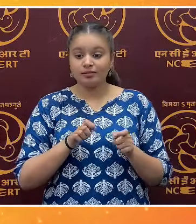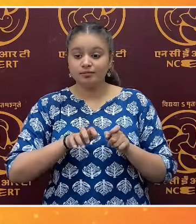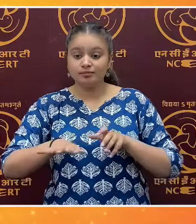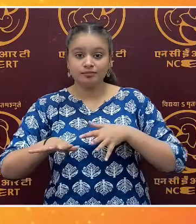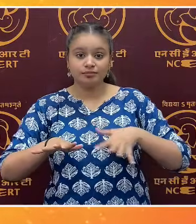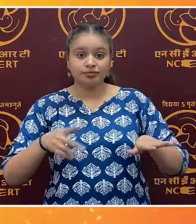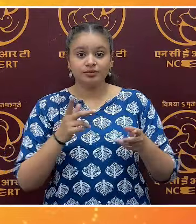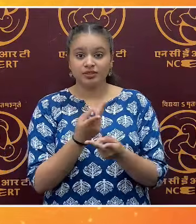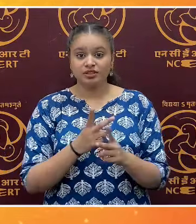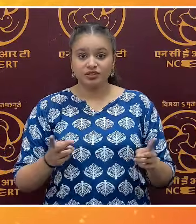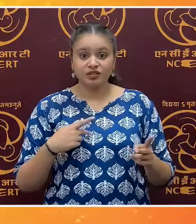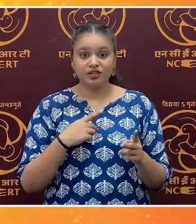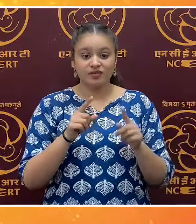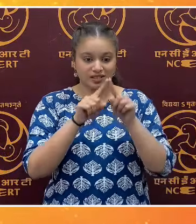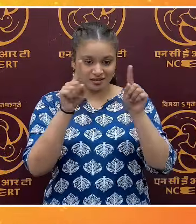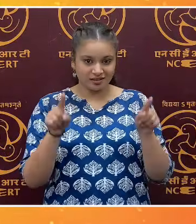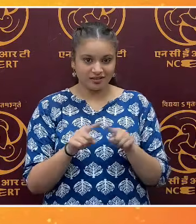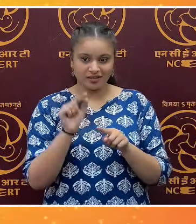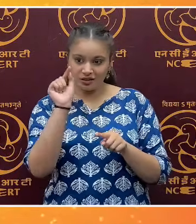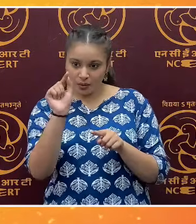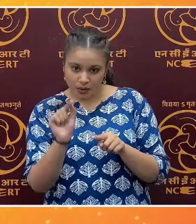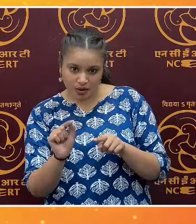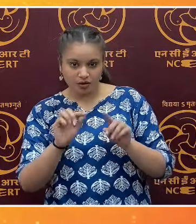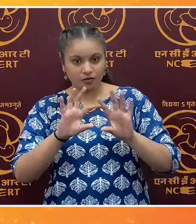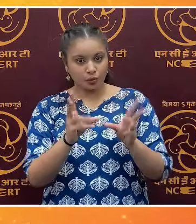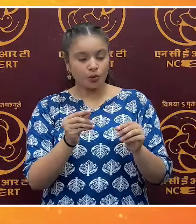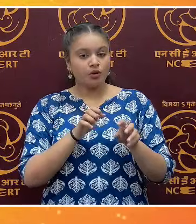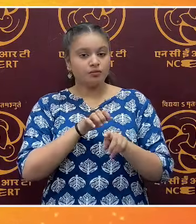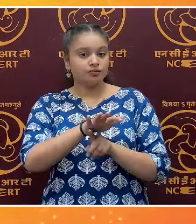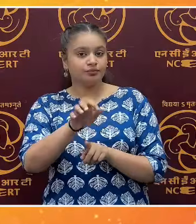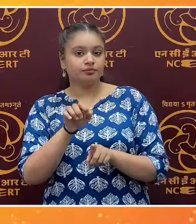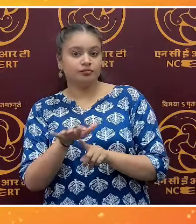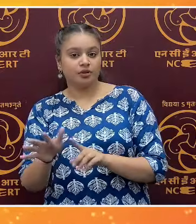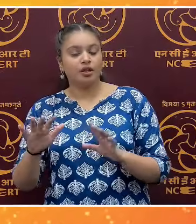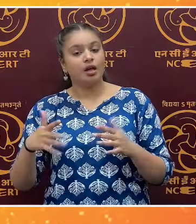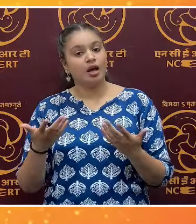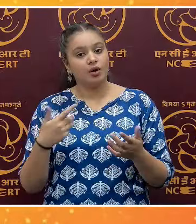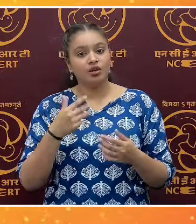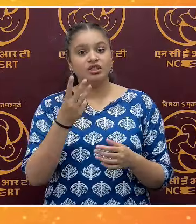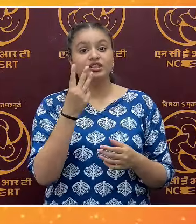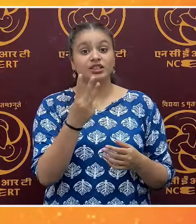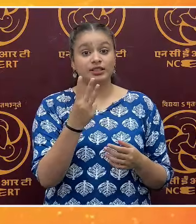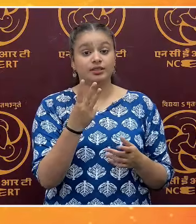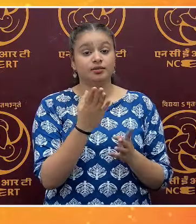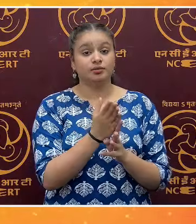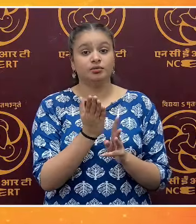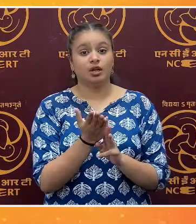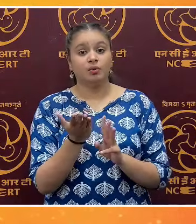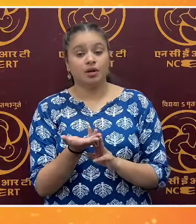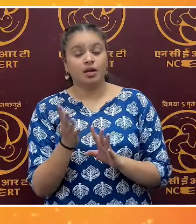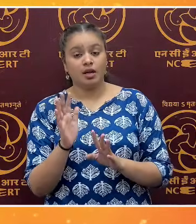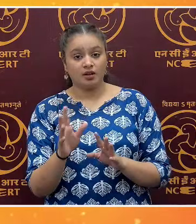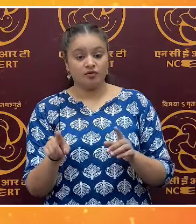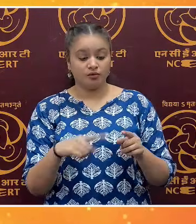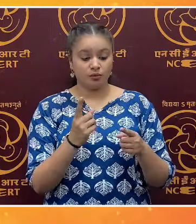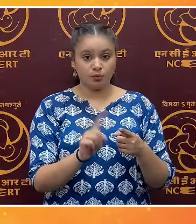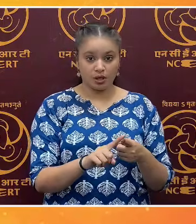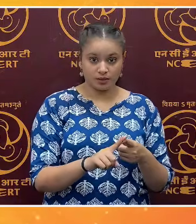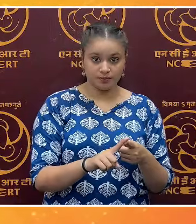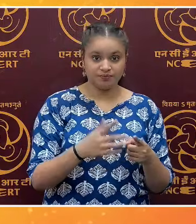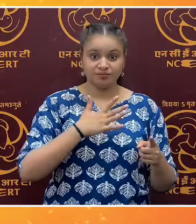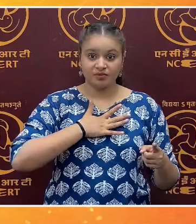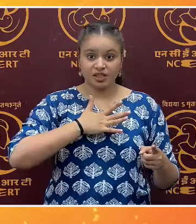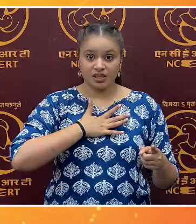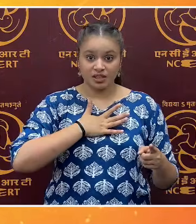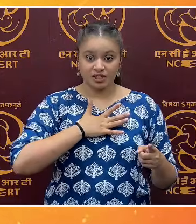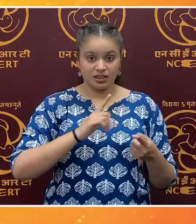different switches. Okay. Okay, you can see this, and each switches have 3 terminals, 3 points are there. One is for, this green is